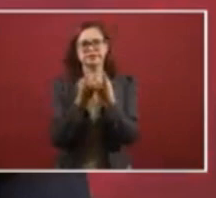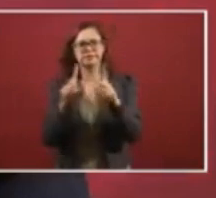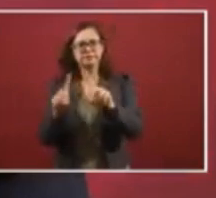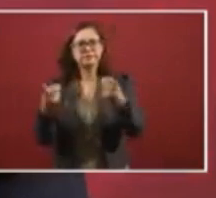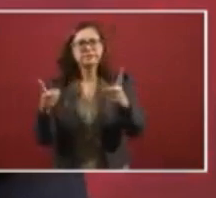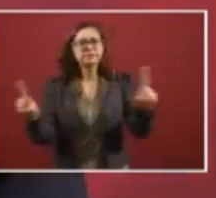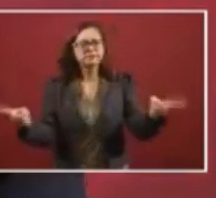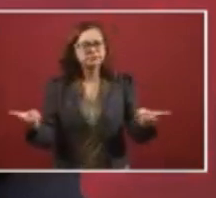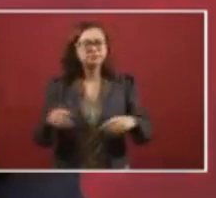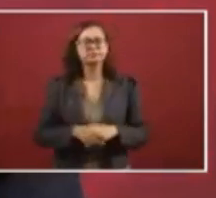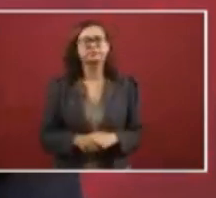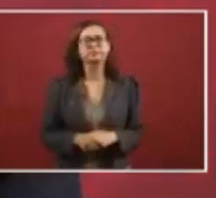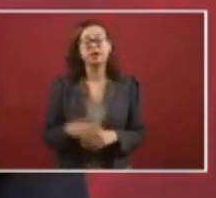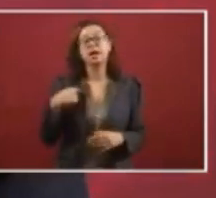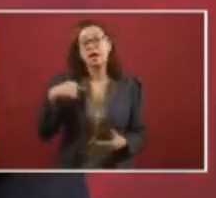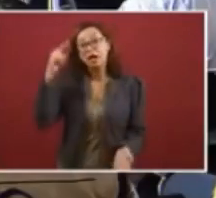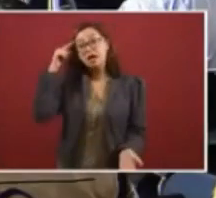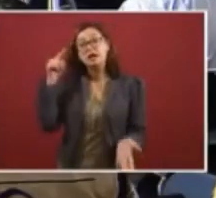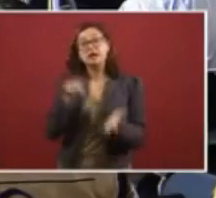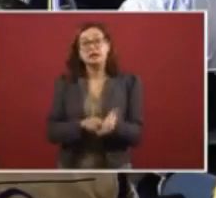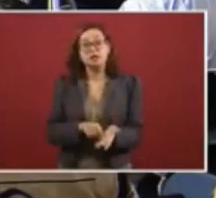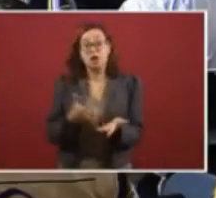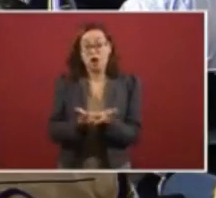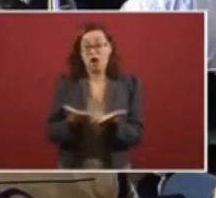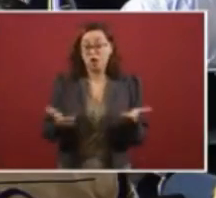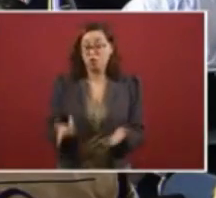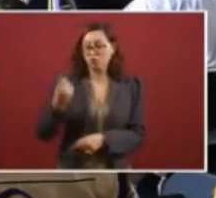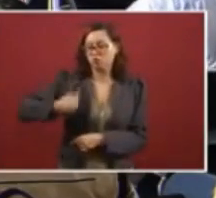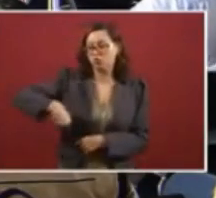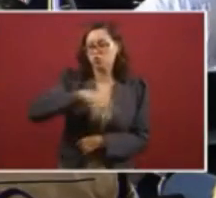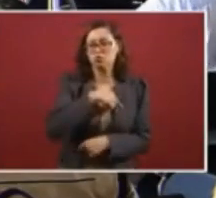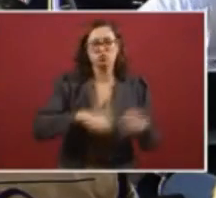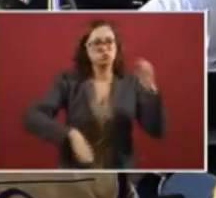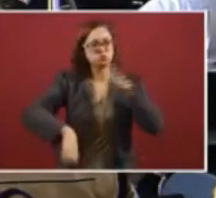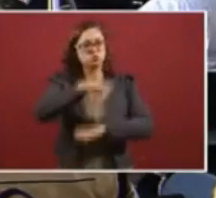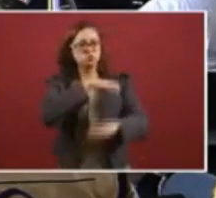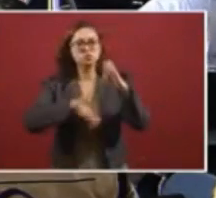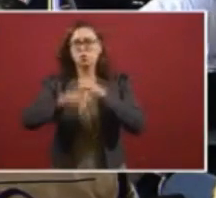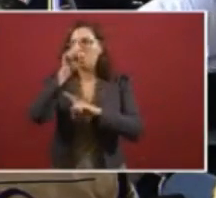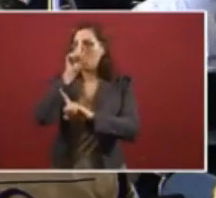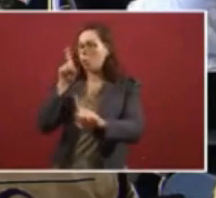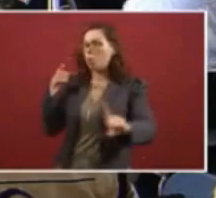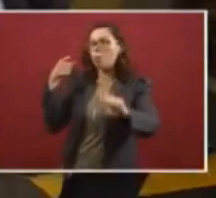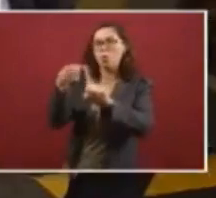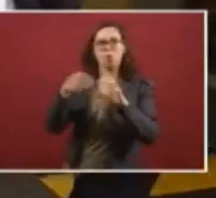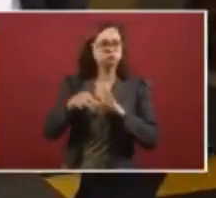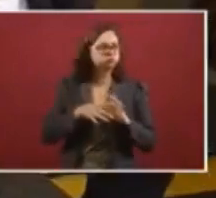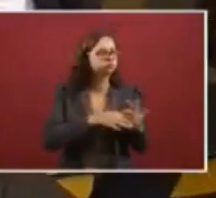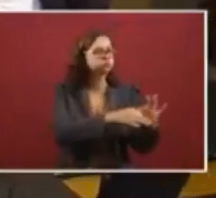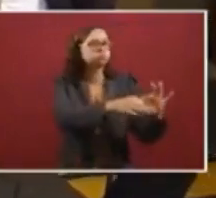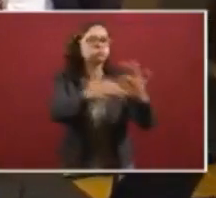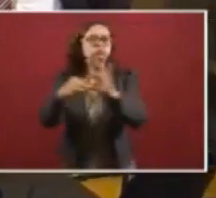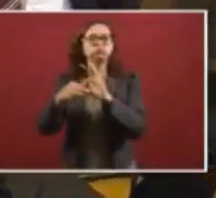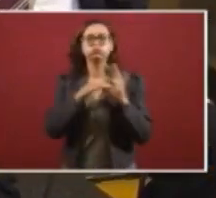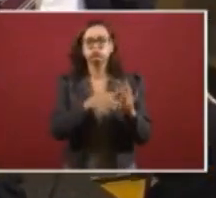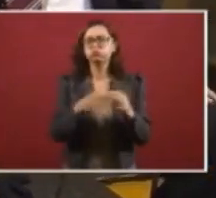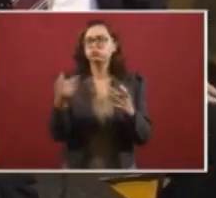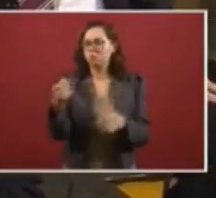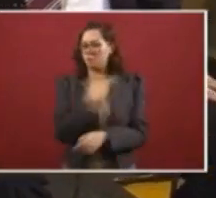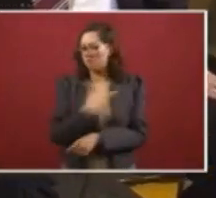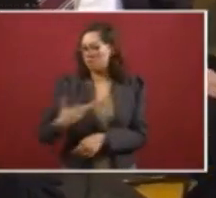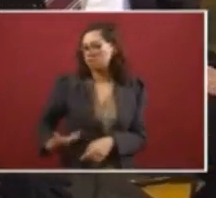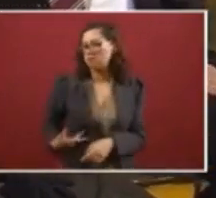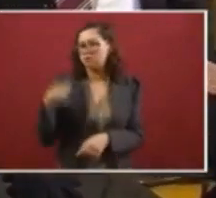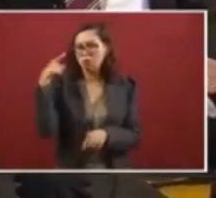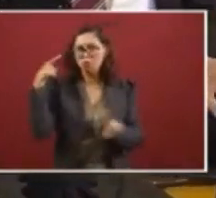develop ourselves socially. And I believe that the mission that the people have